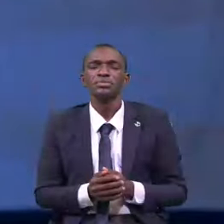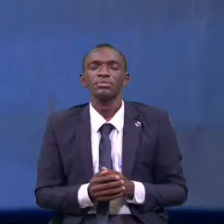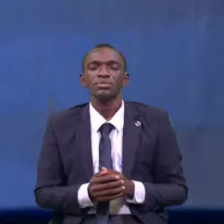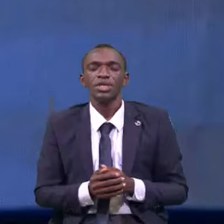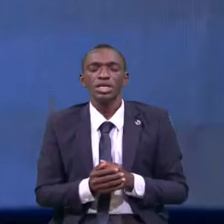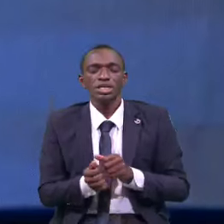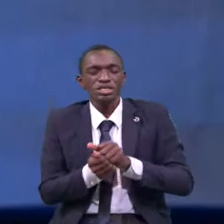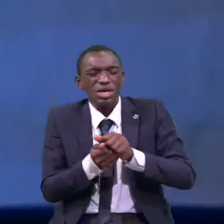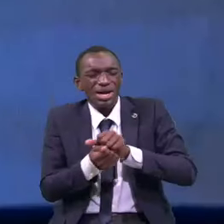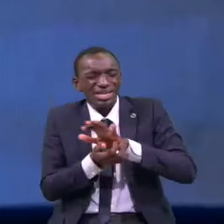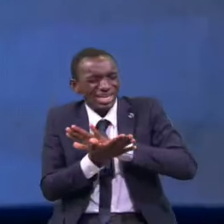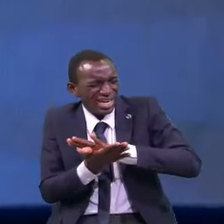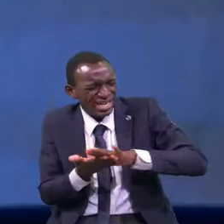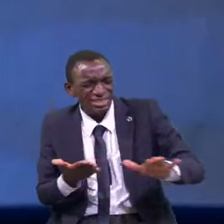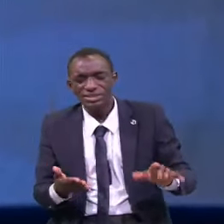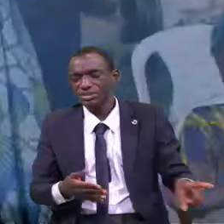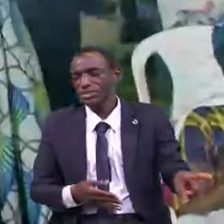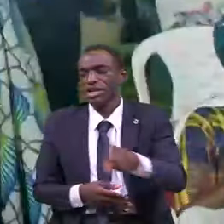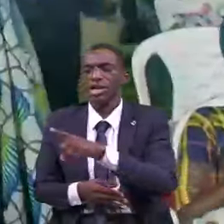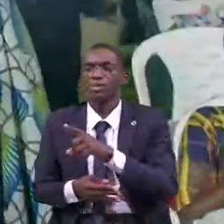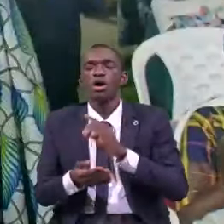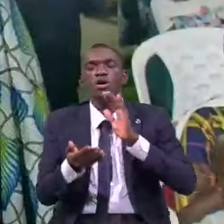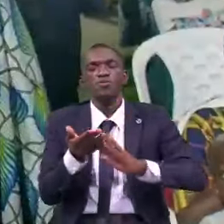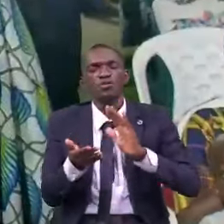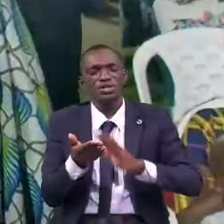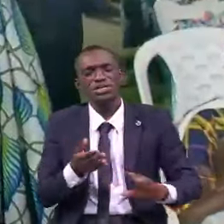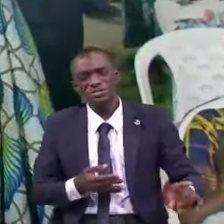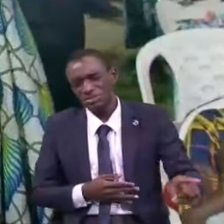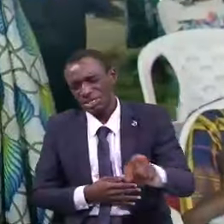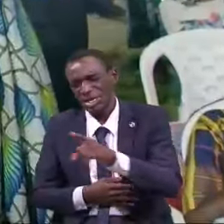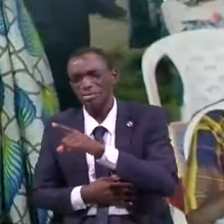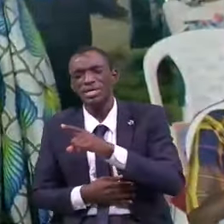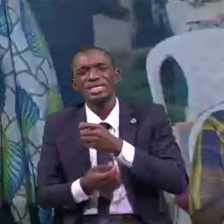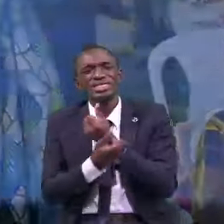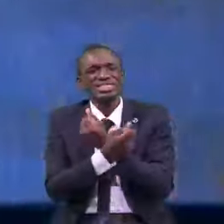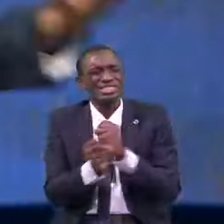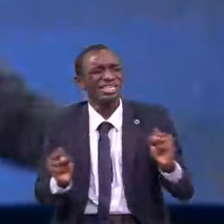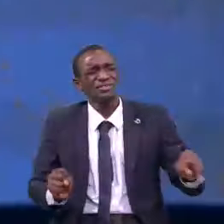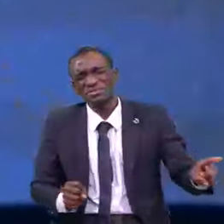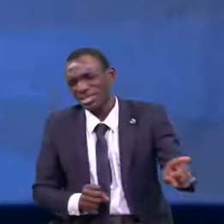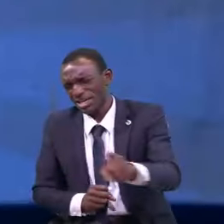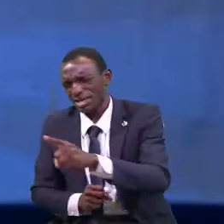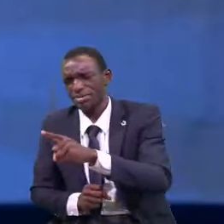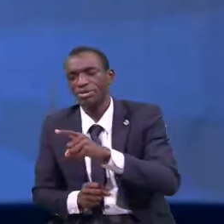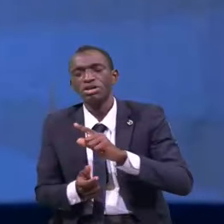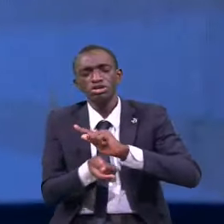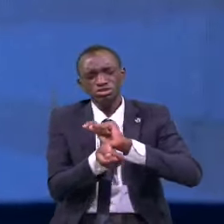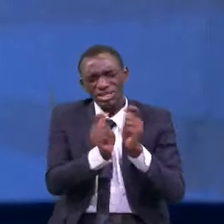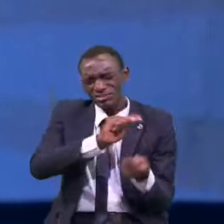Cleanse them. Forgive them. Save them. Transform their